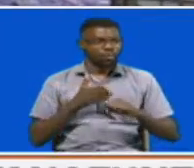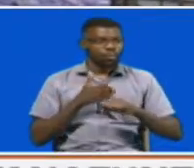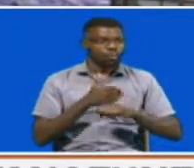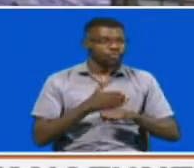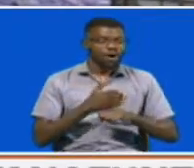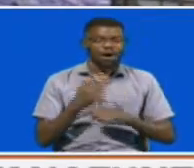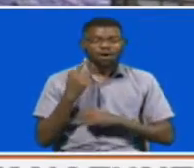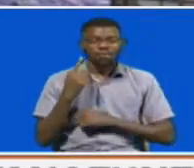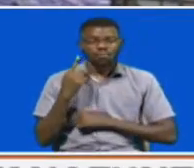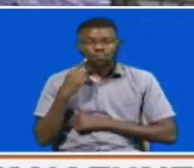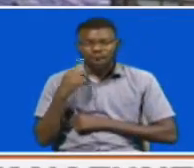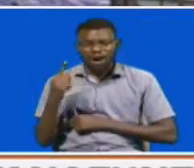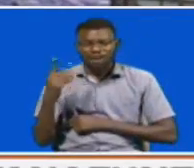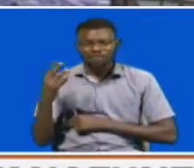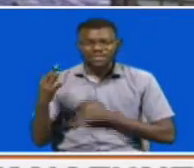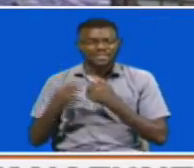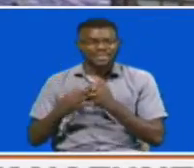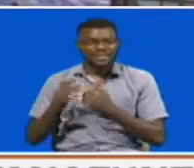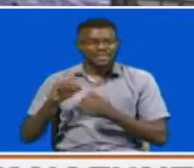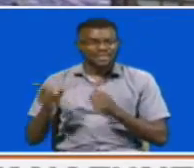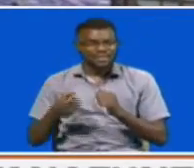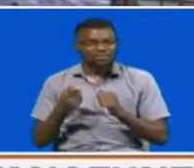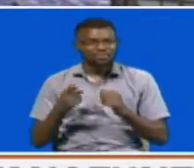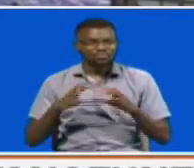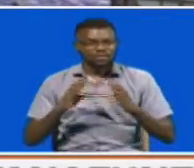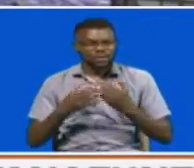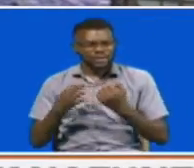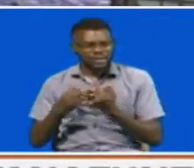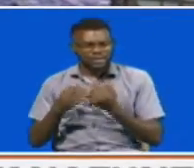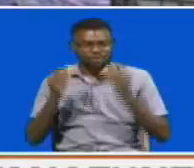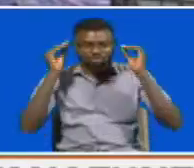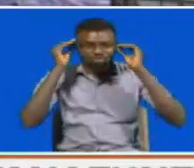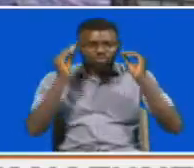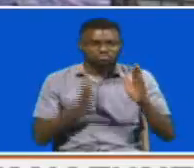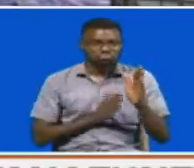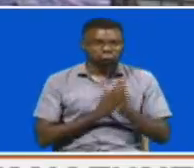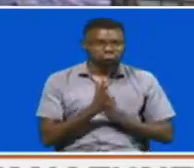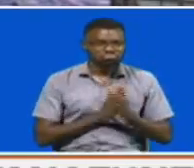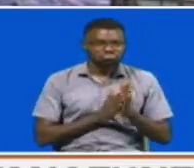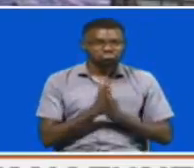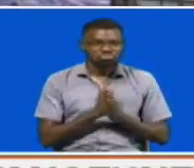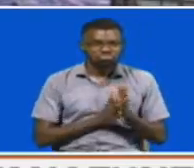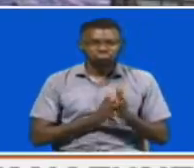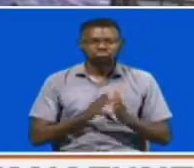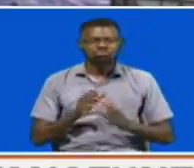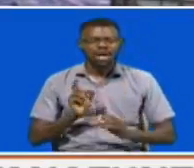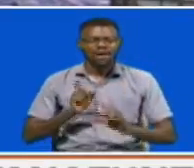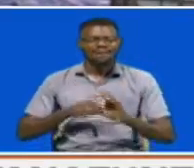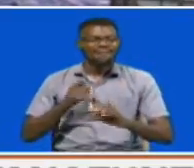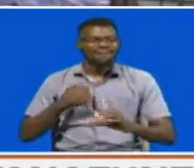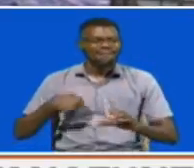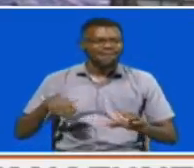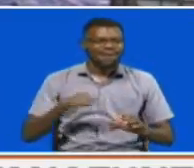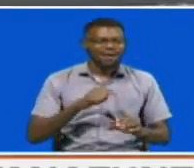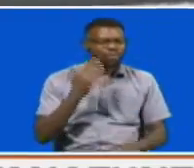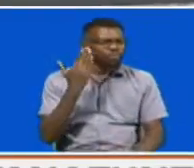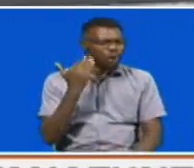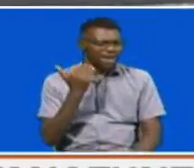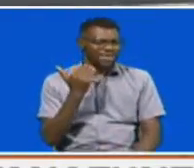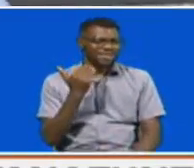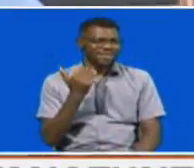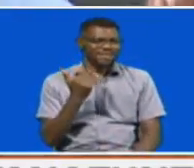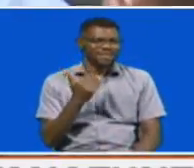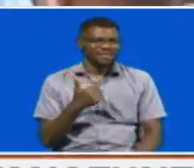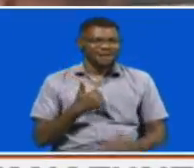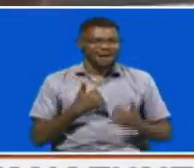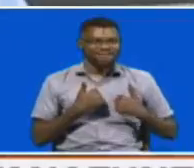class 8 pupils indicating the interest to come and join us, and we attribute that to a number of factors. Shule